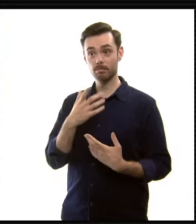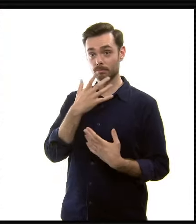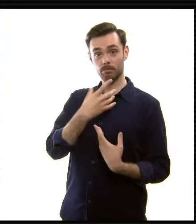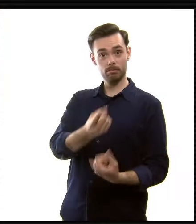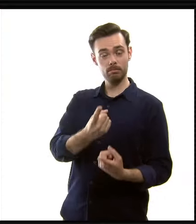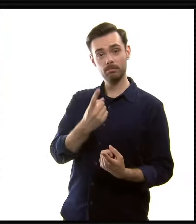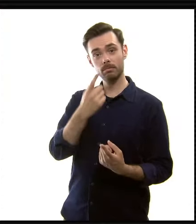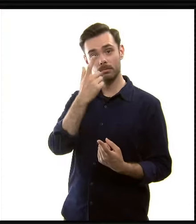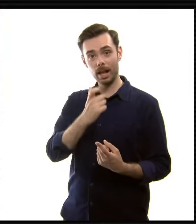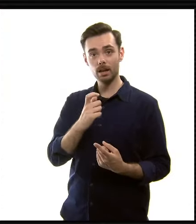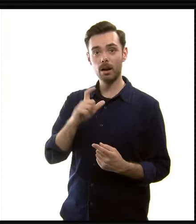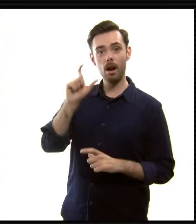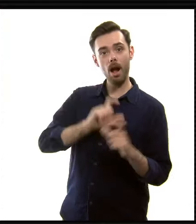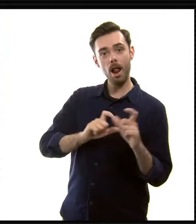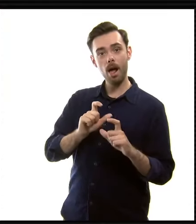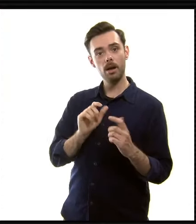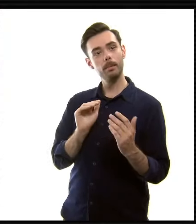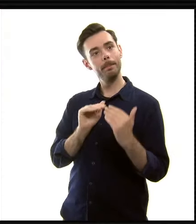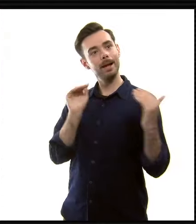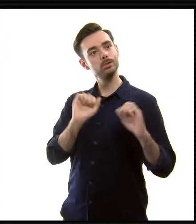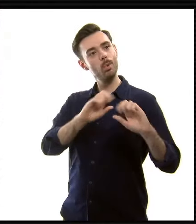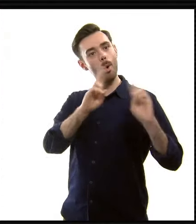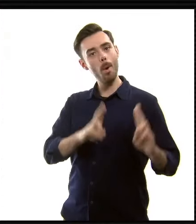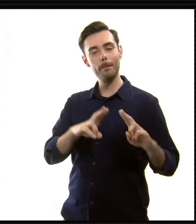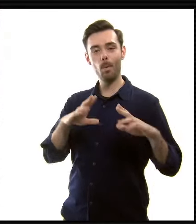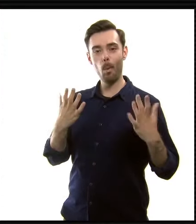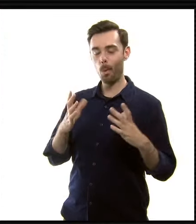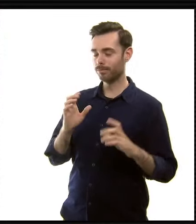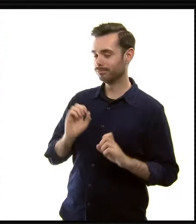or clash if that's more your style.